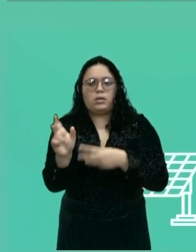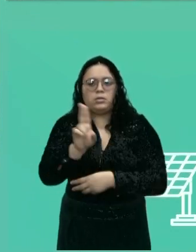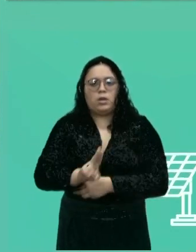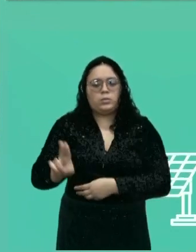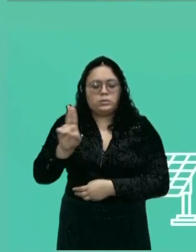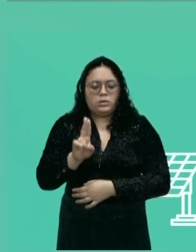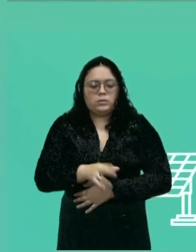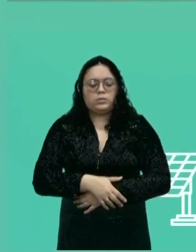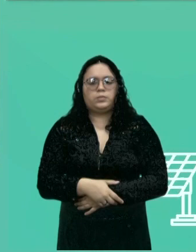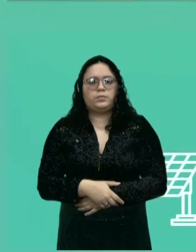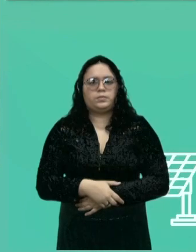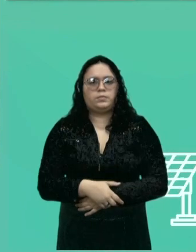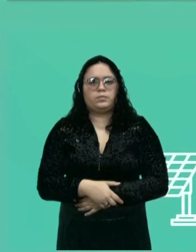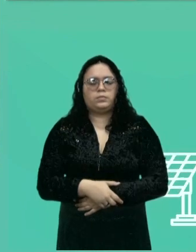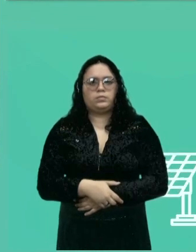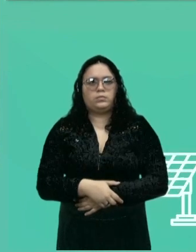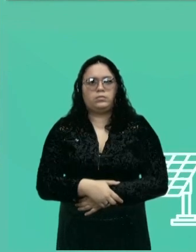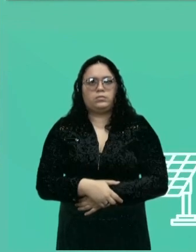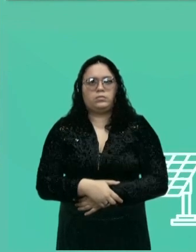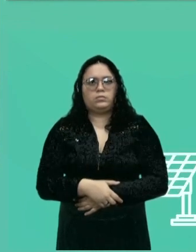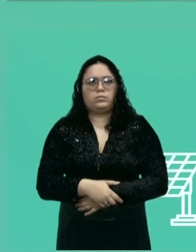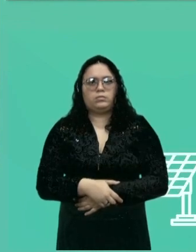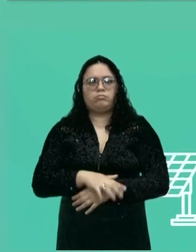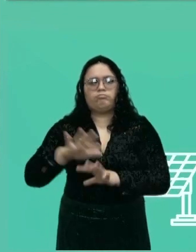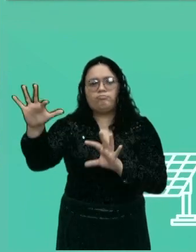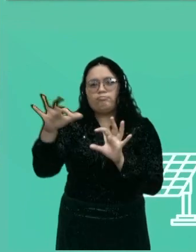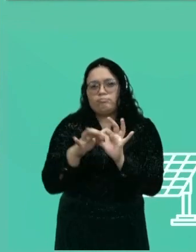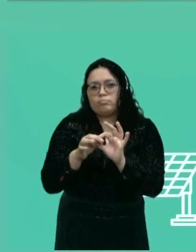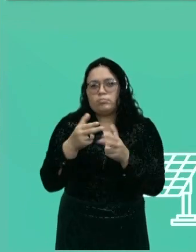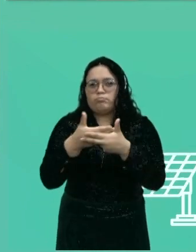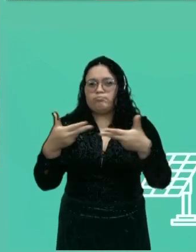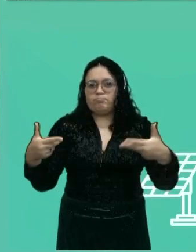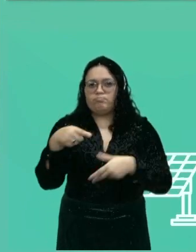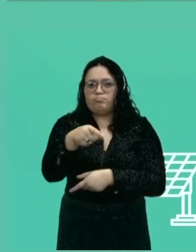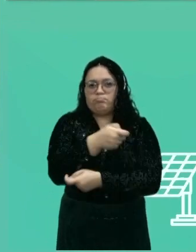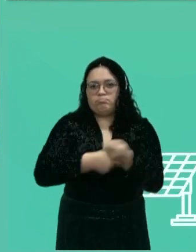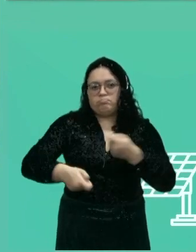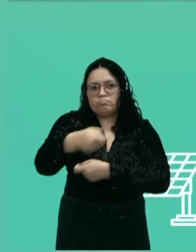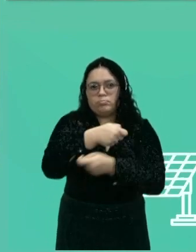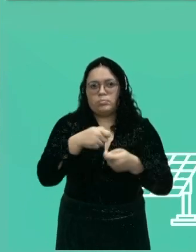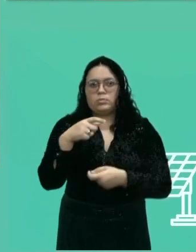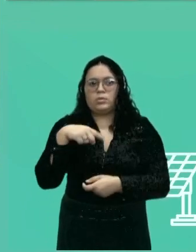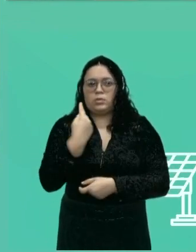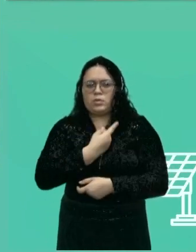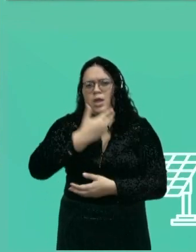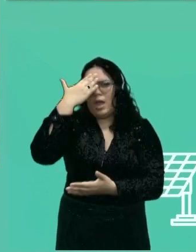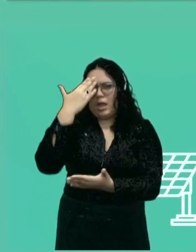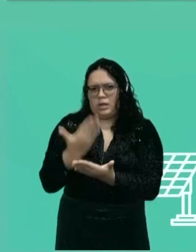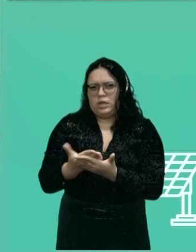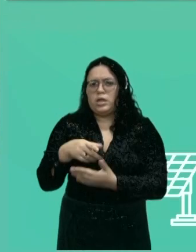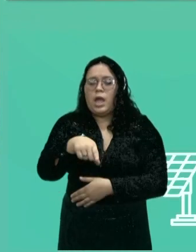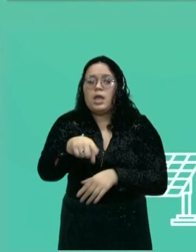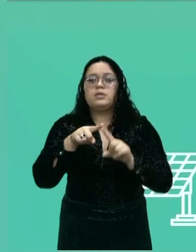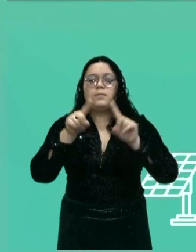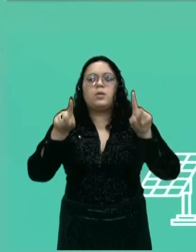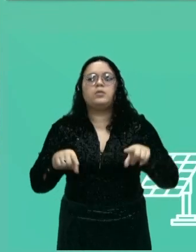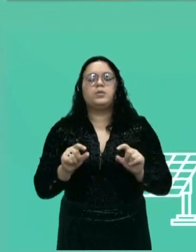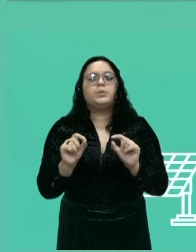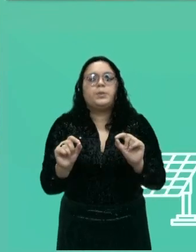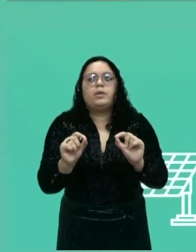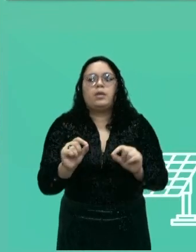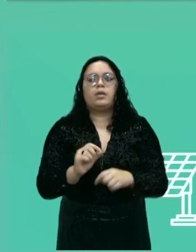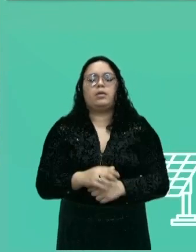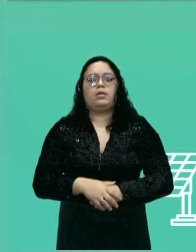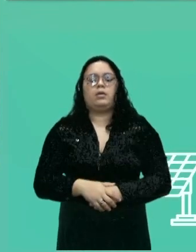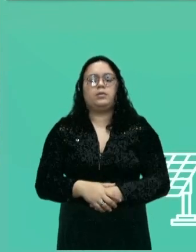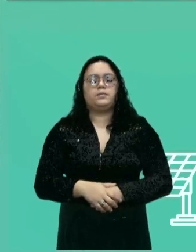the hydrogen business model. The department thinks that these projects will be mostly hydrogen mobility